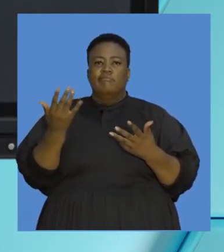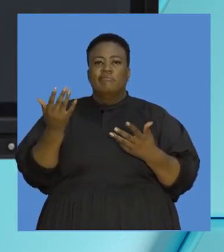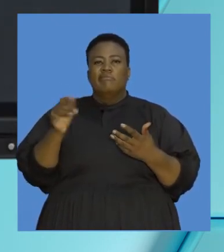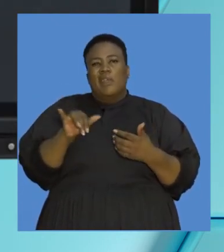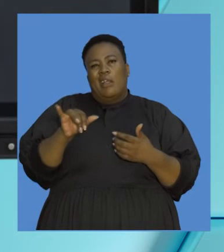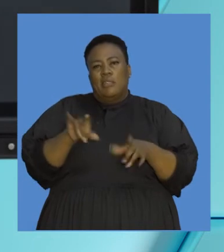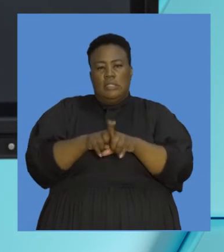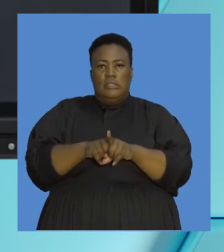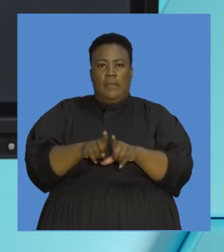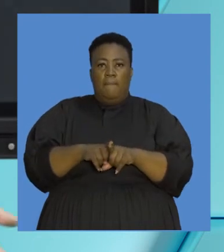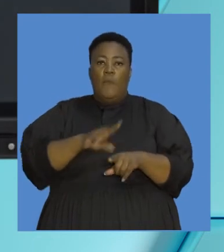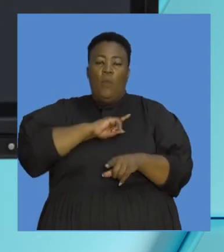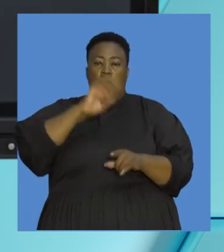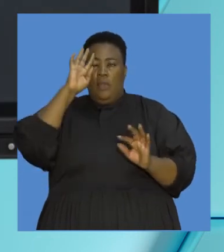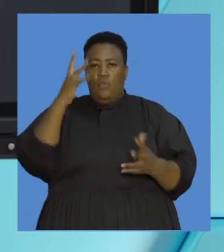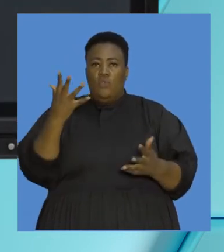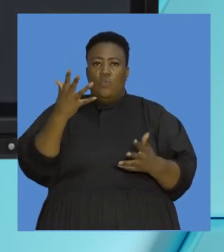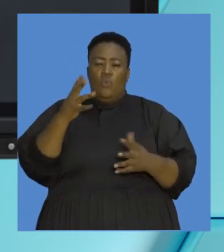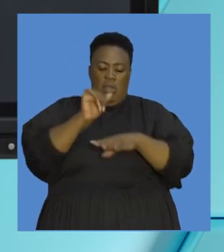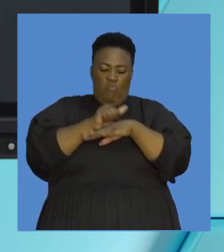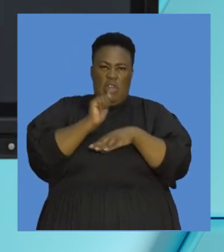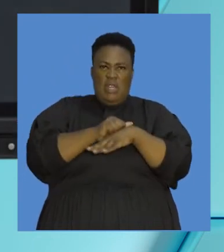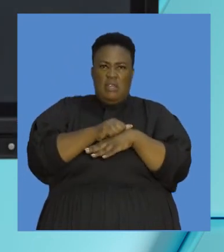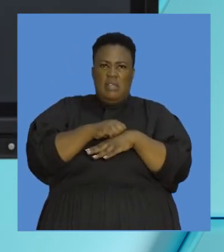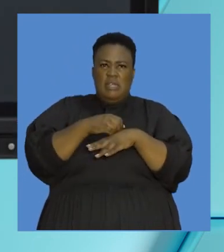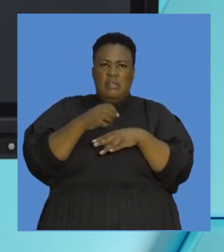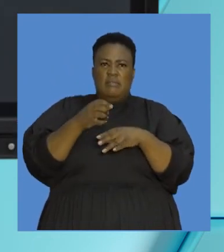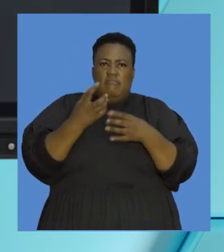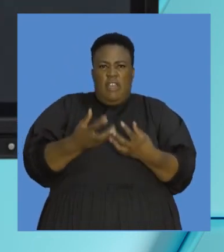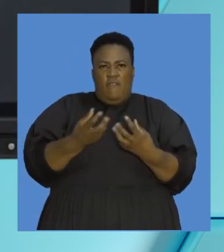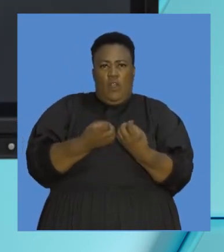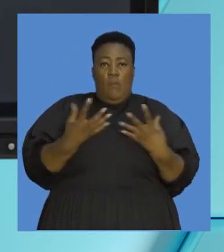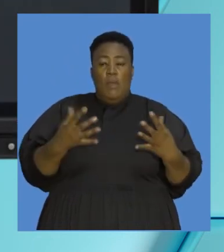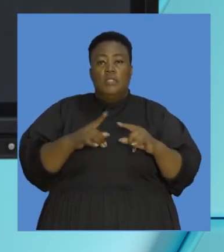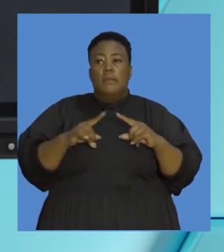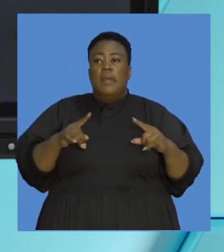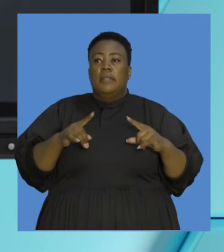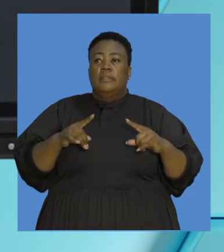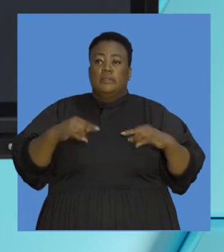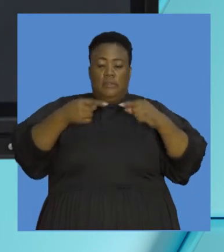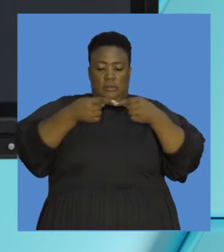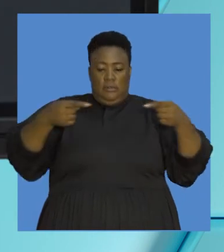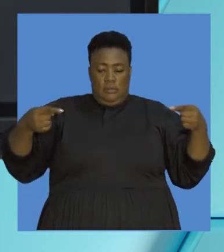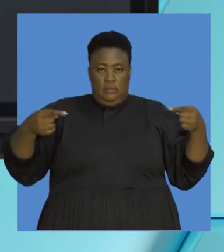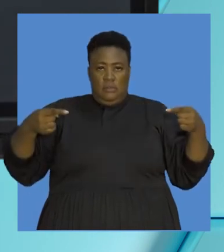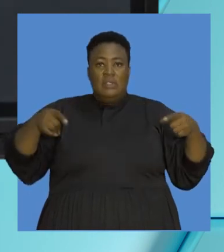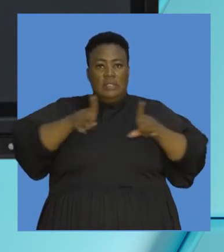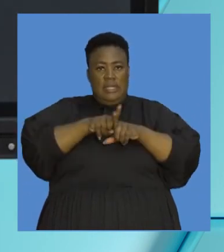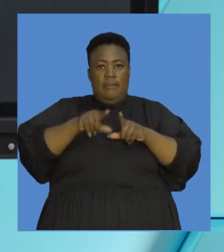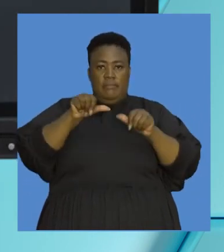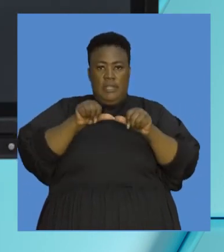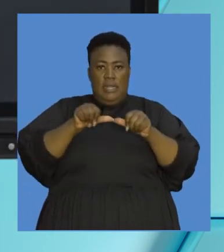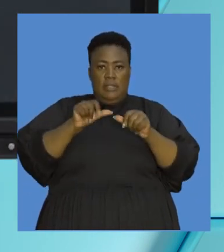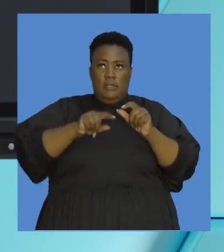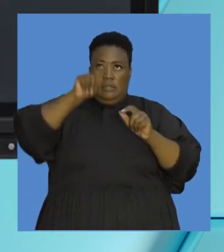will be, because I don't know the mass of the brick. That doesn't matter, okay? But it's so that the 2 horizontal forces are the same size,